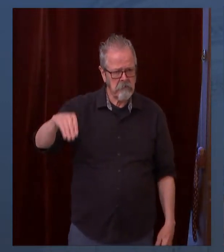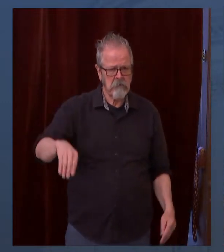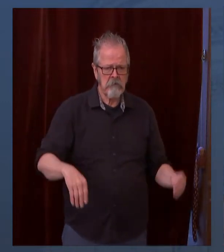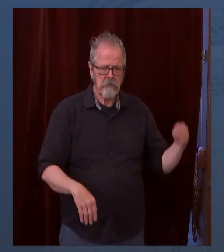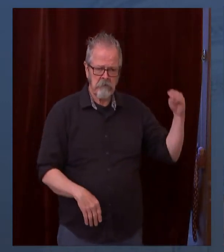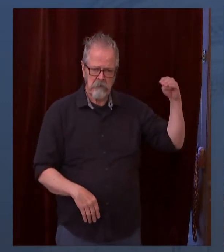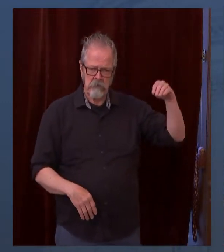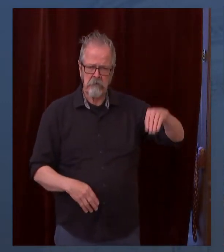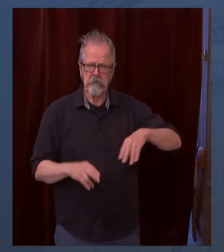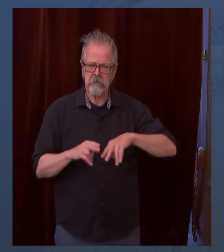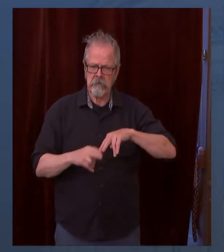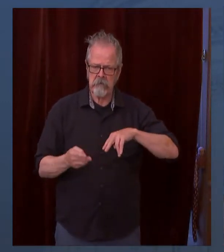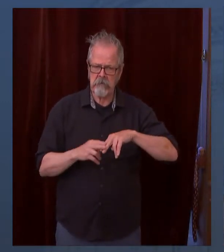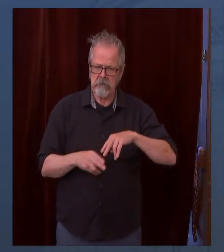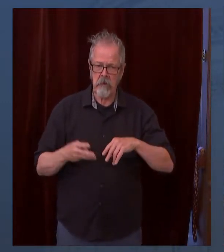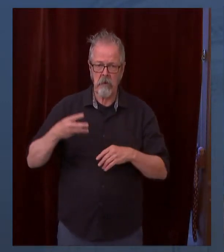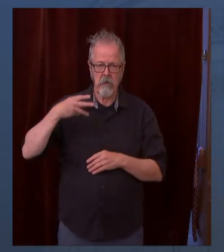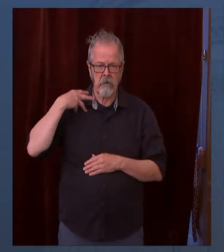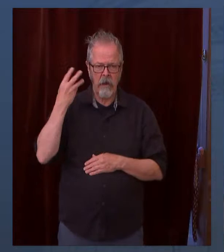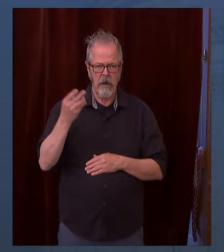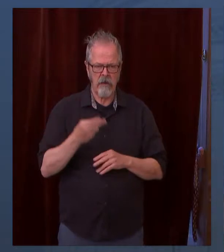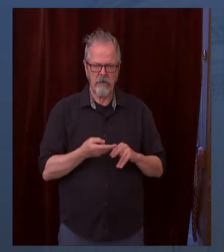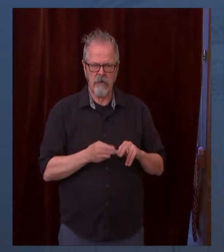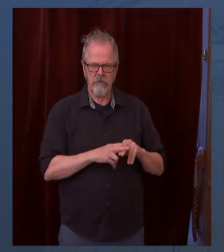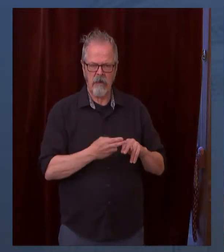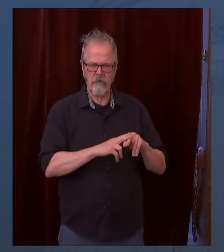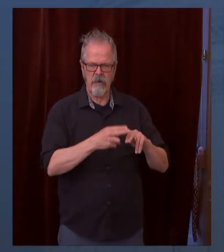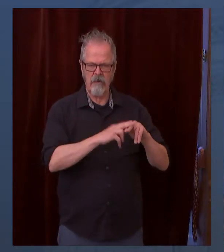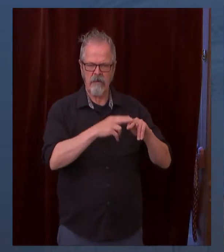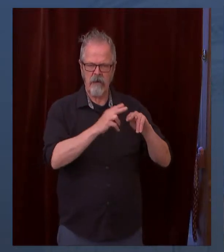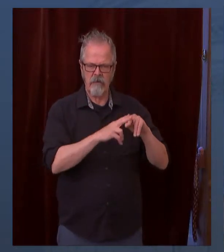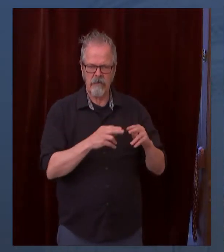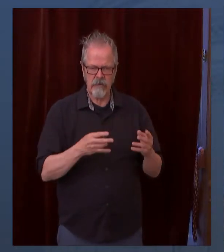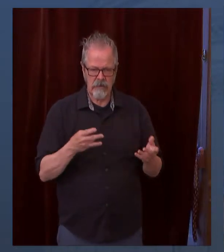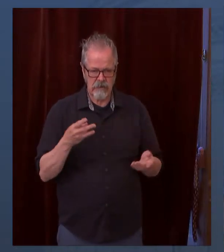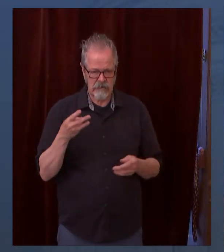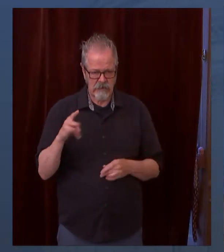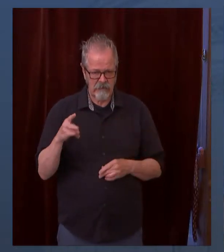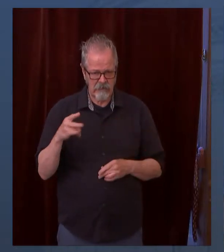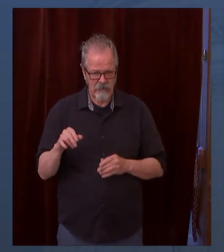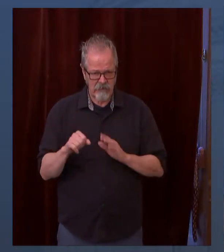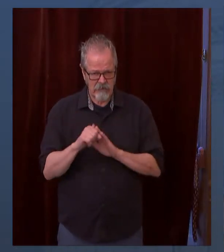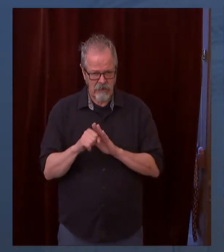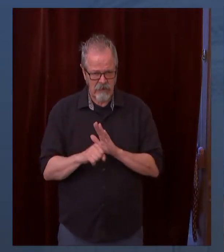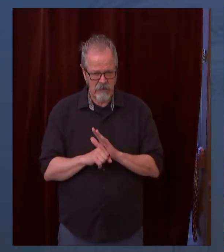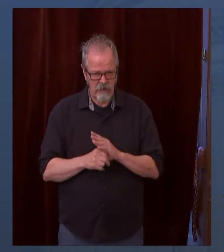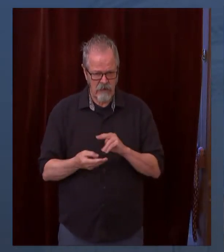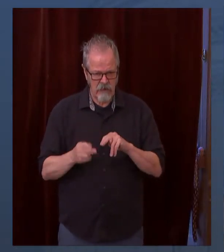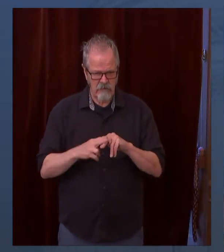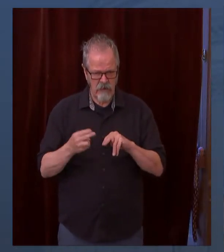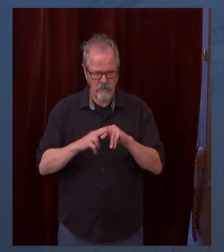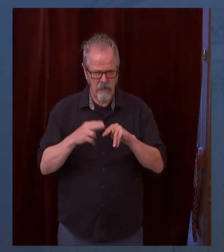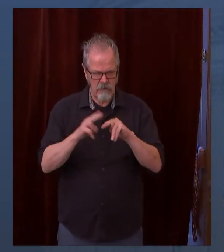think that's so. I will offer my thinking and then ask Dr. Shaw.